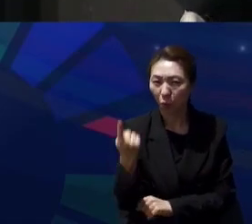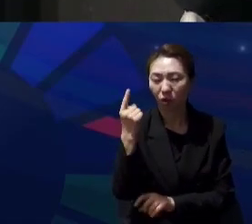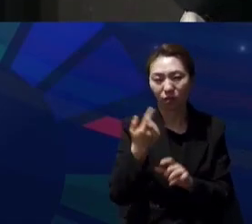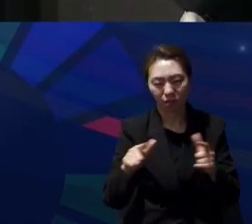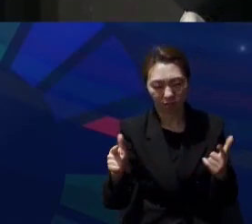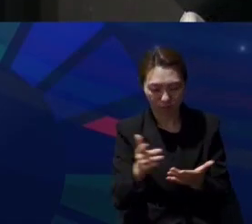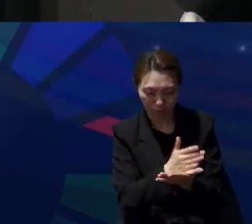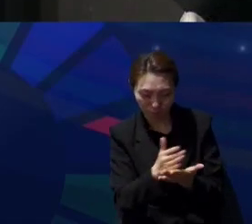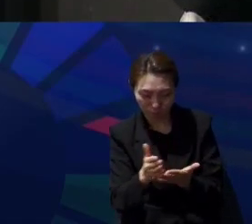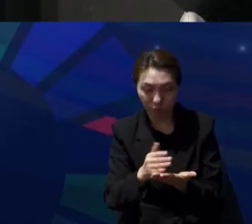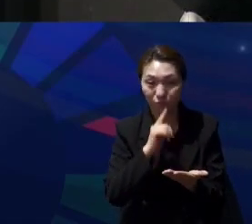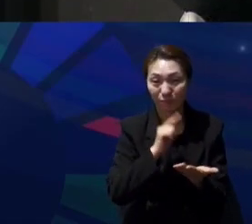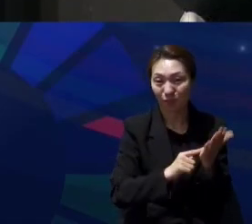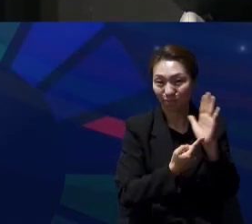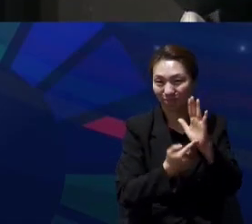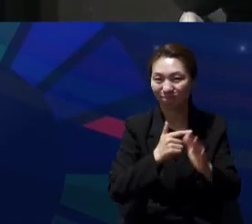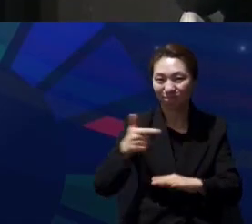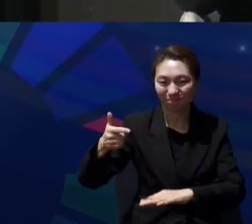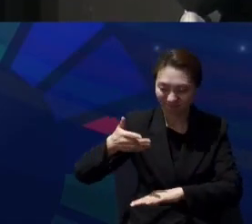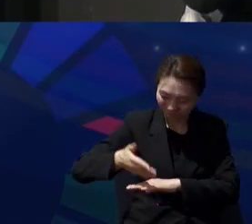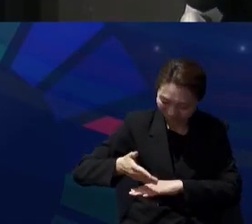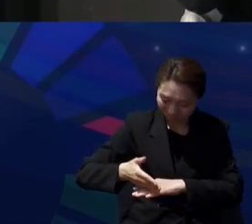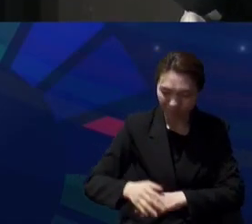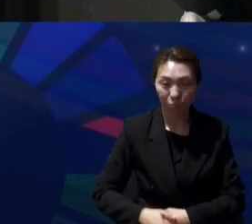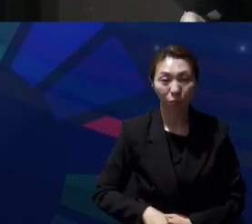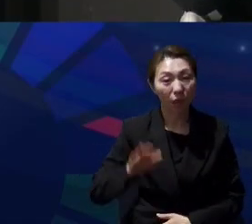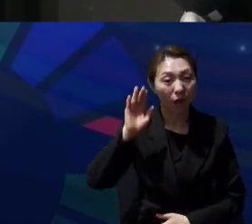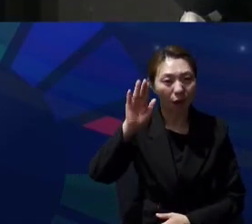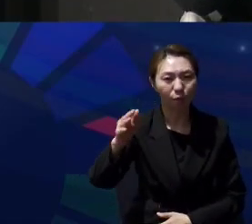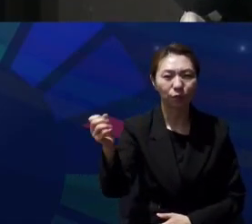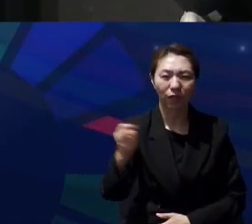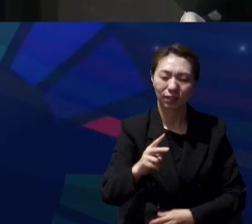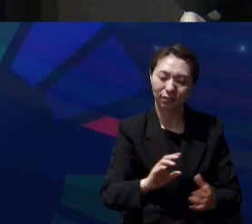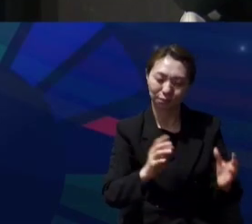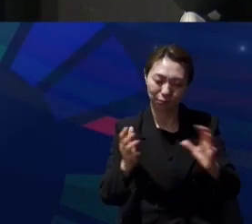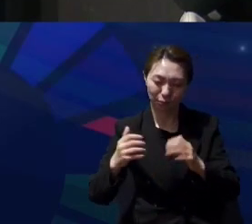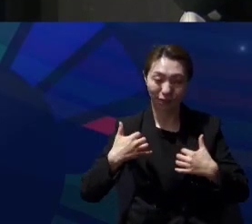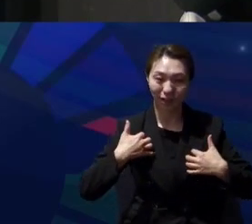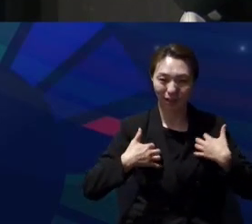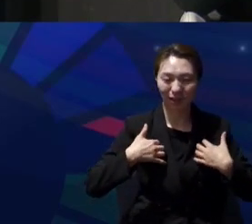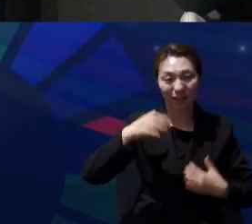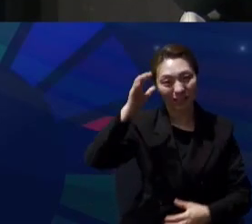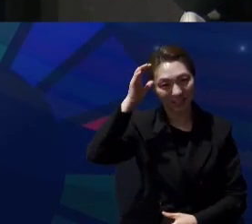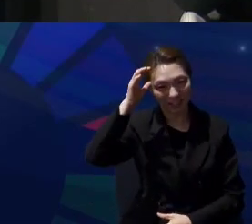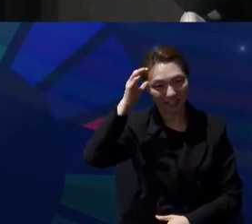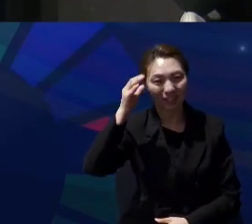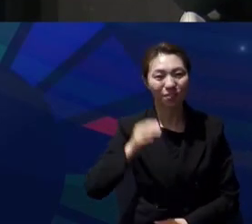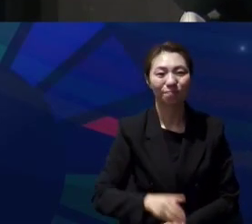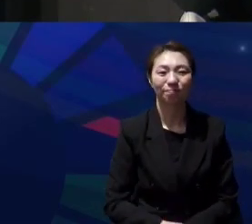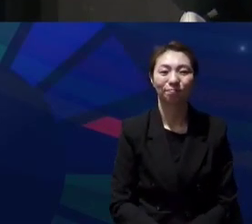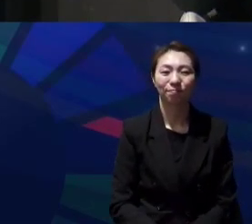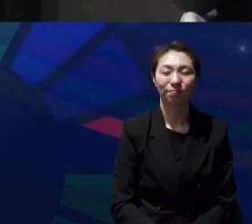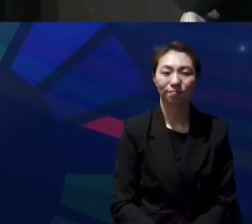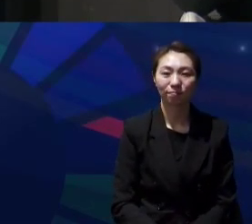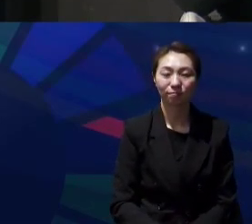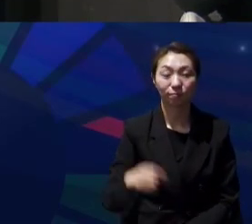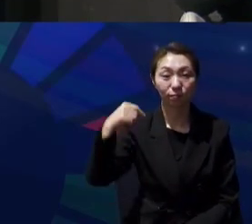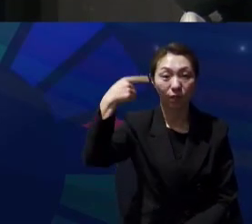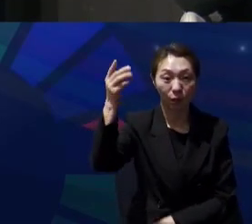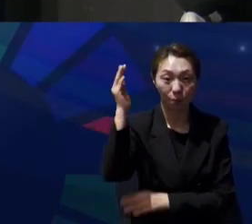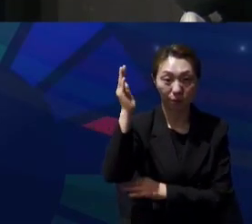Okay, so we'll discuss later. Okay, and the next presentation of mine, could you show the